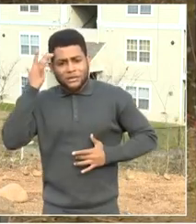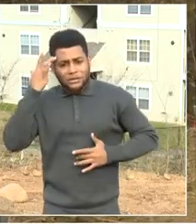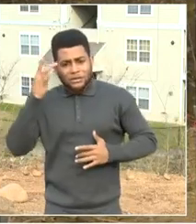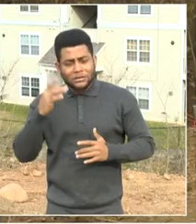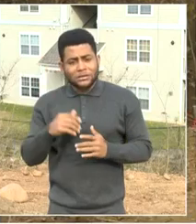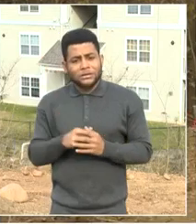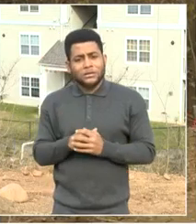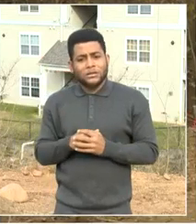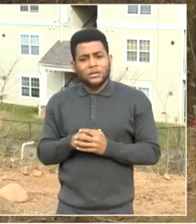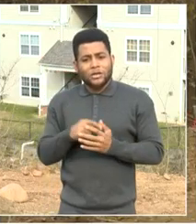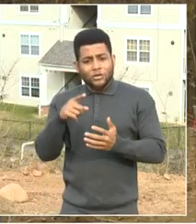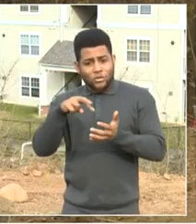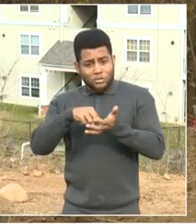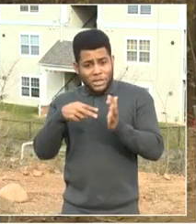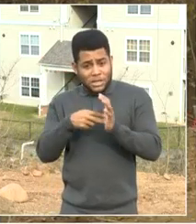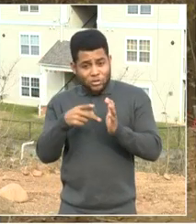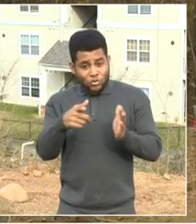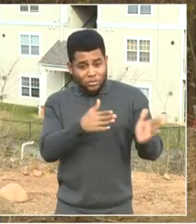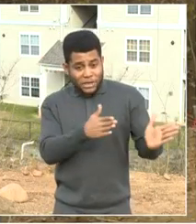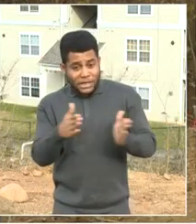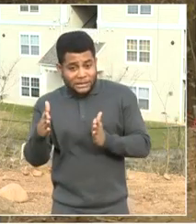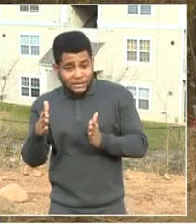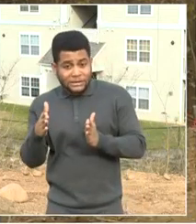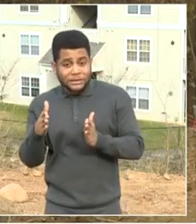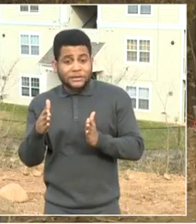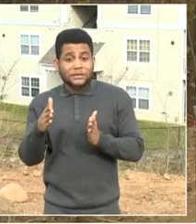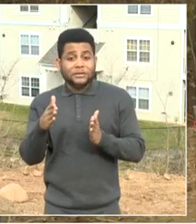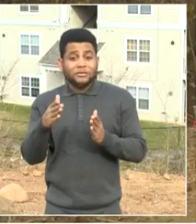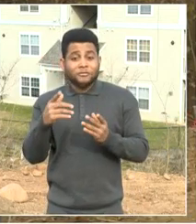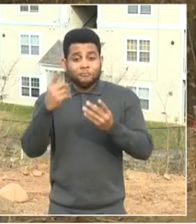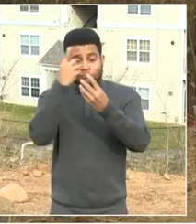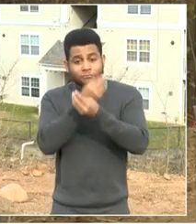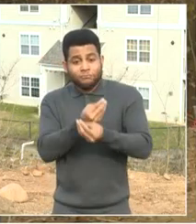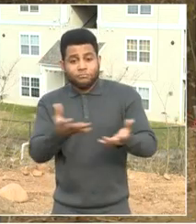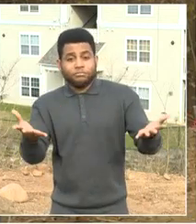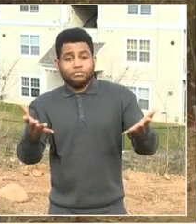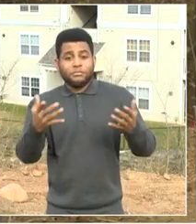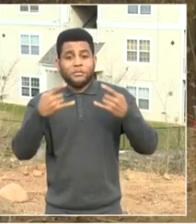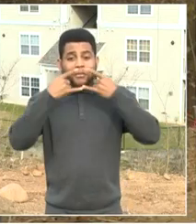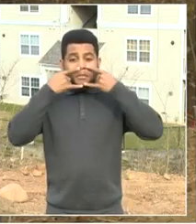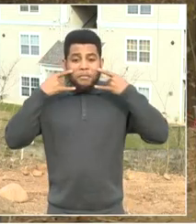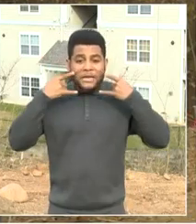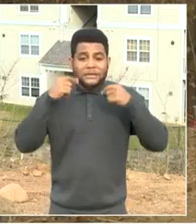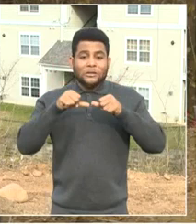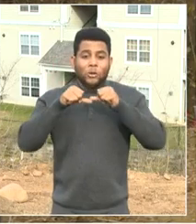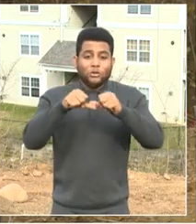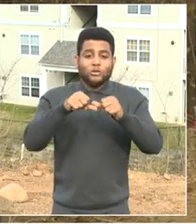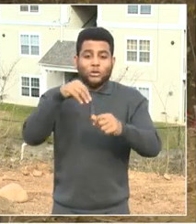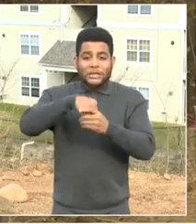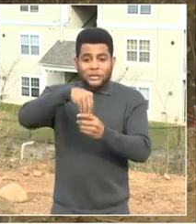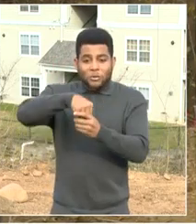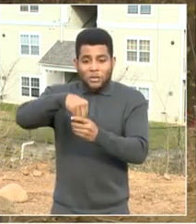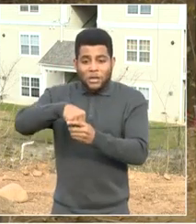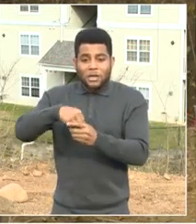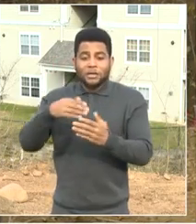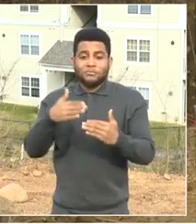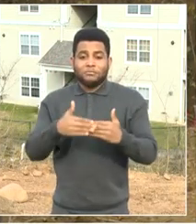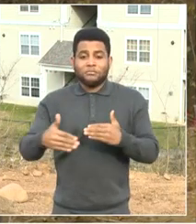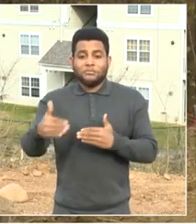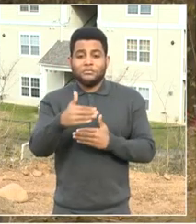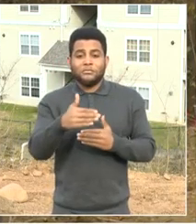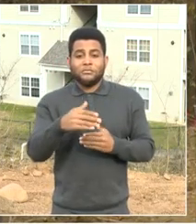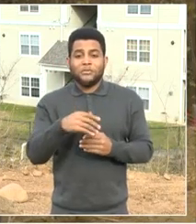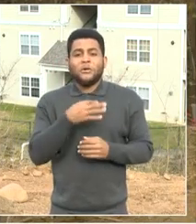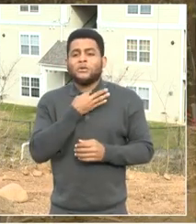just wondering, what is your word as we head in again to a holiday week to the citizens when they see these numbers coming up and they